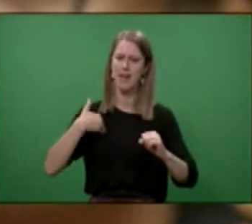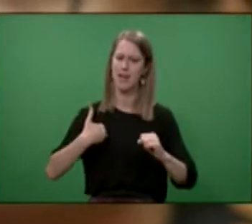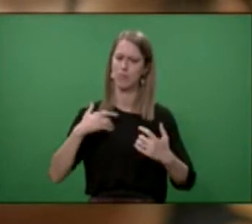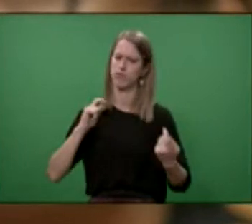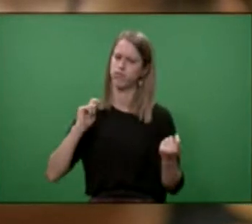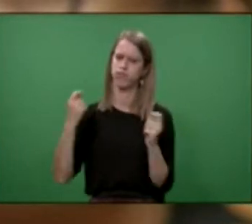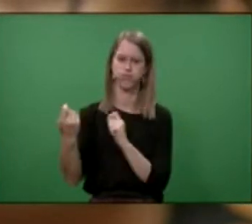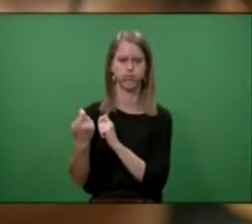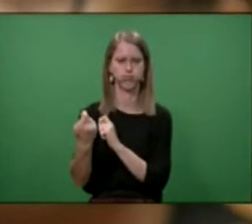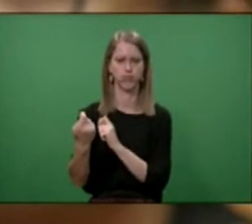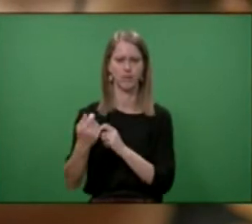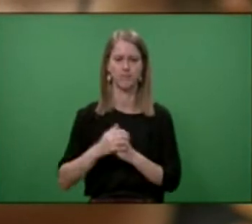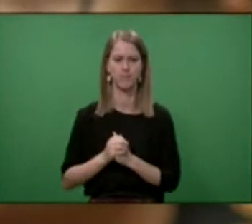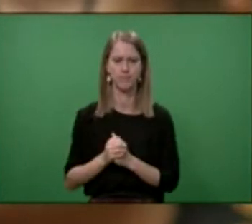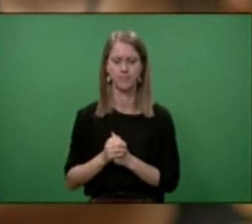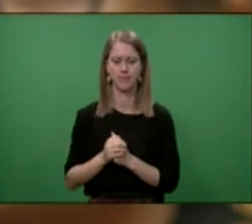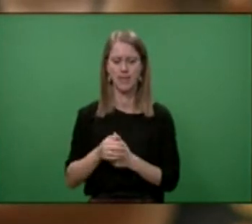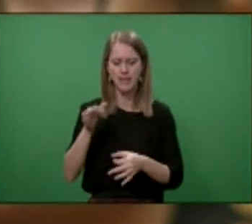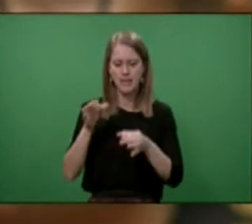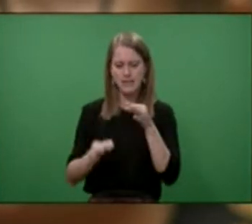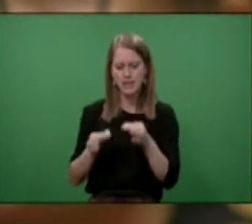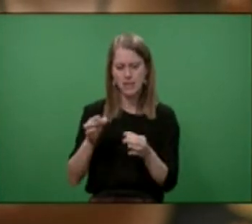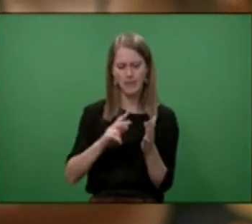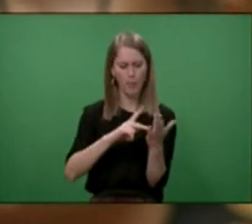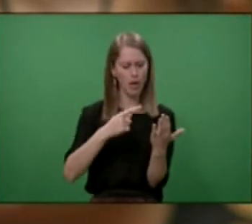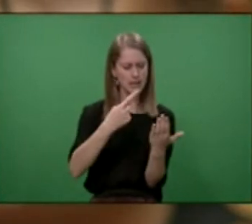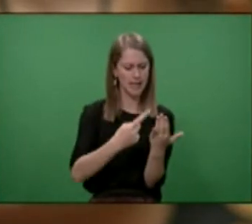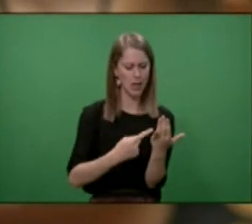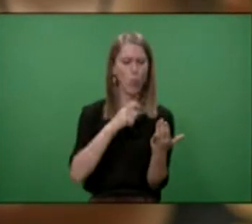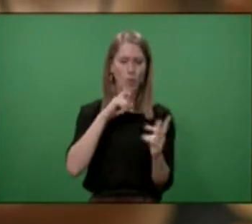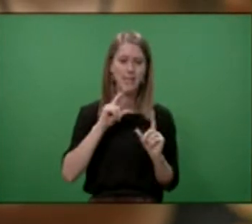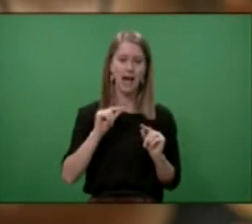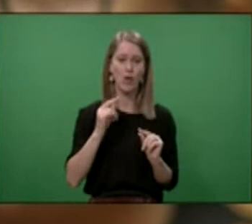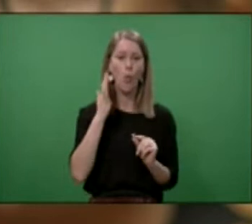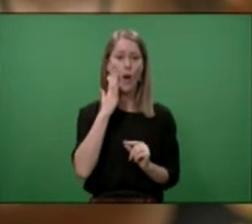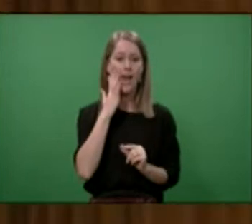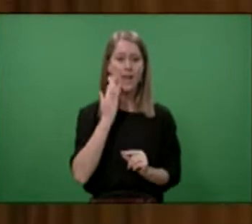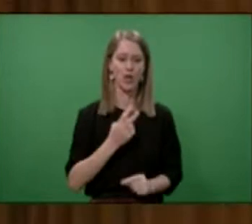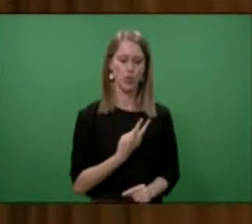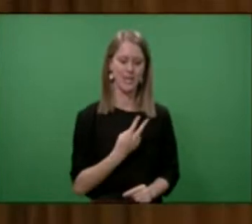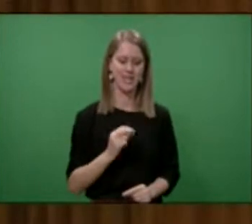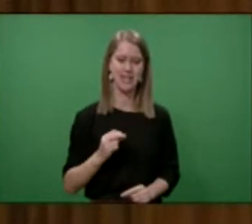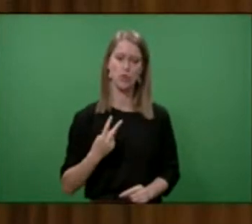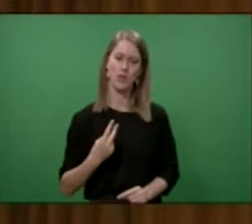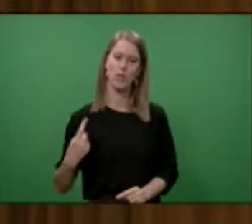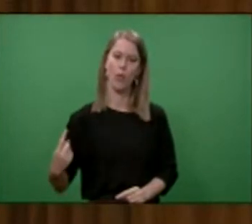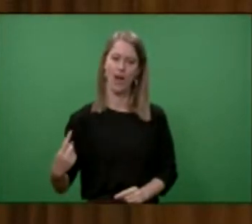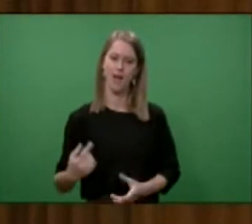reform. Initial decisions on policy will be taken in 2021.